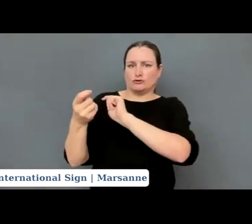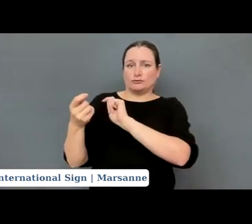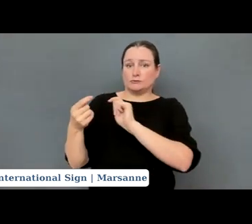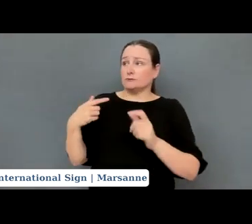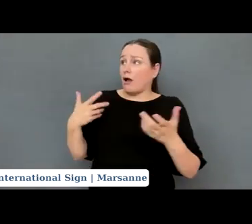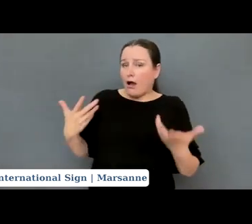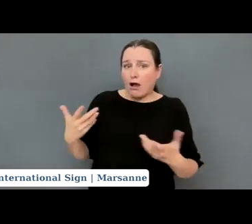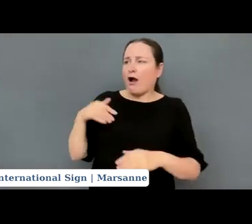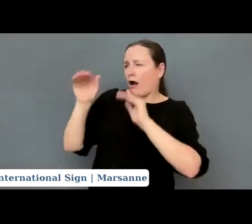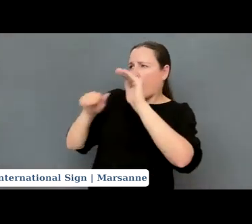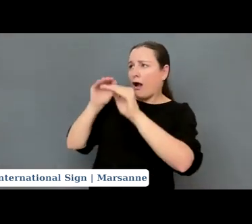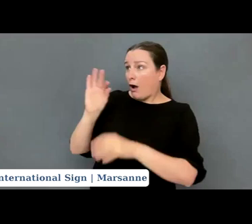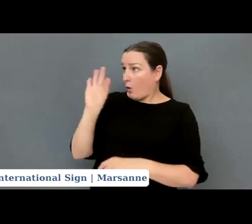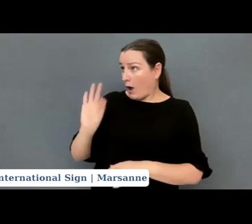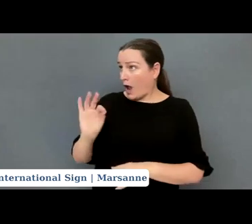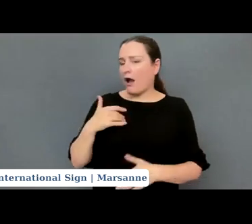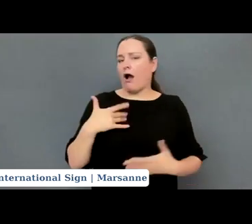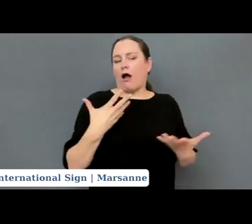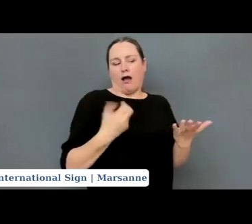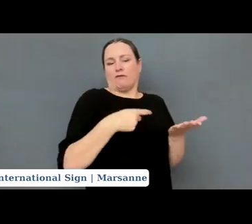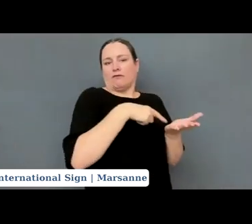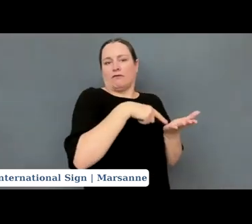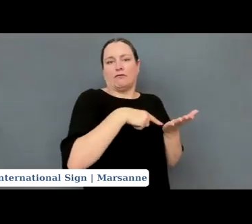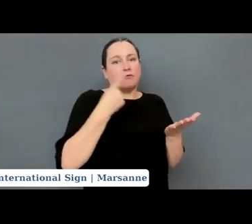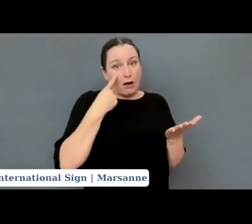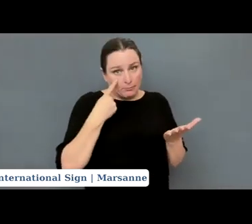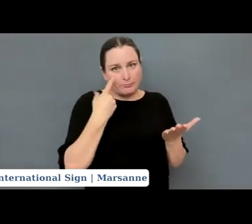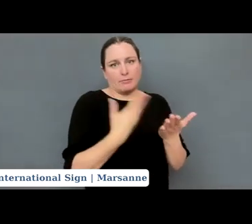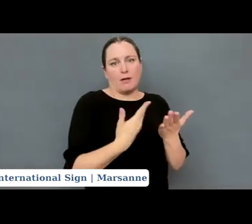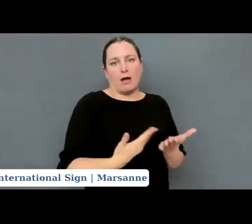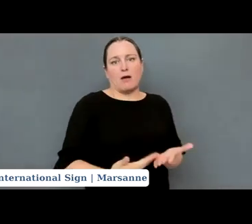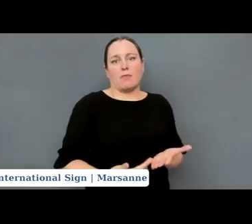with the work with the government, with the parliament, and among others,